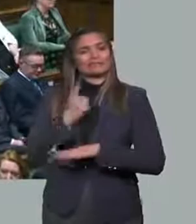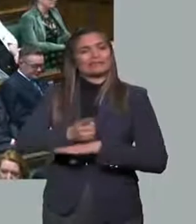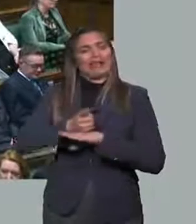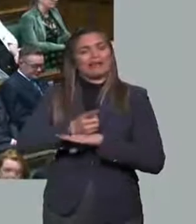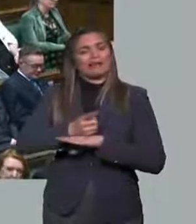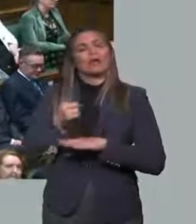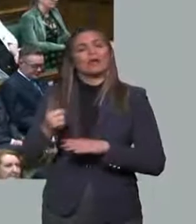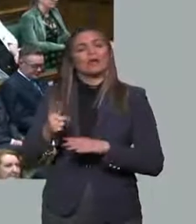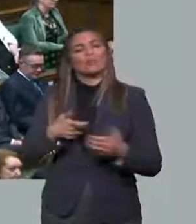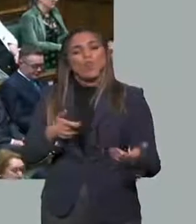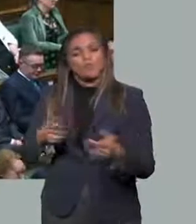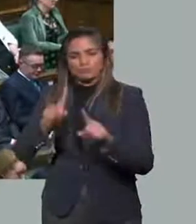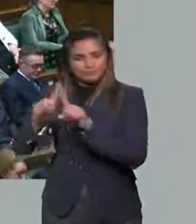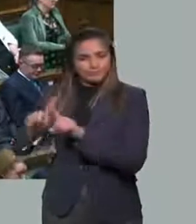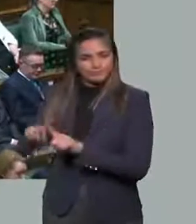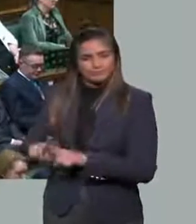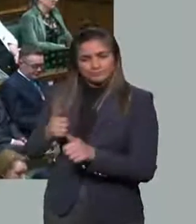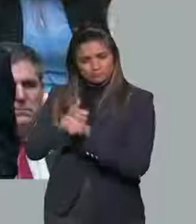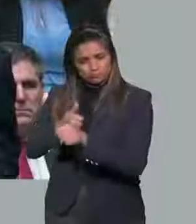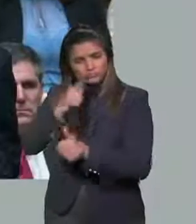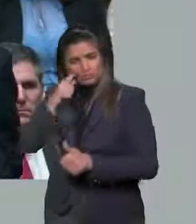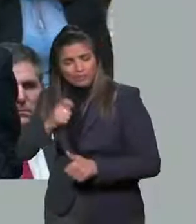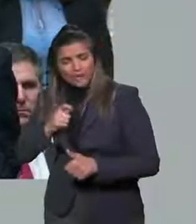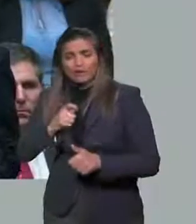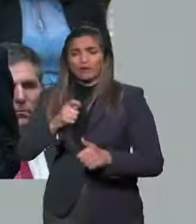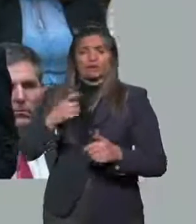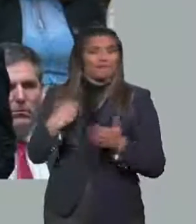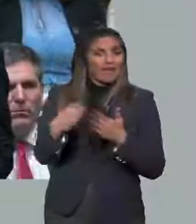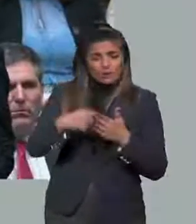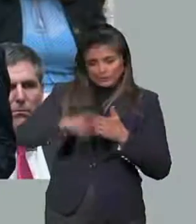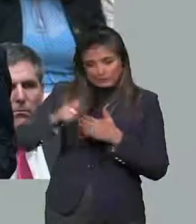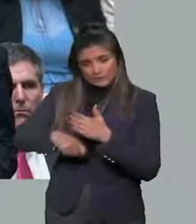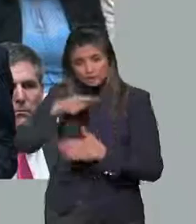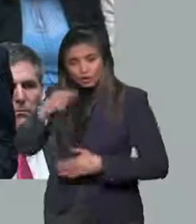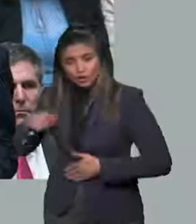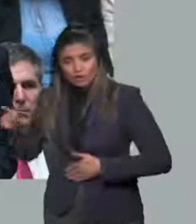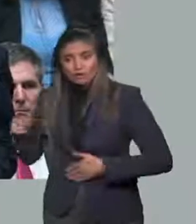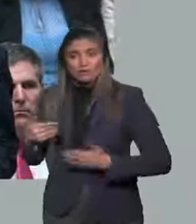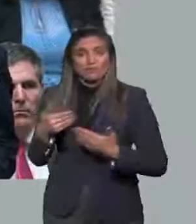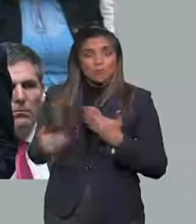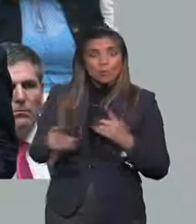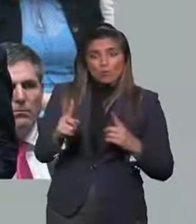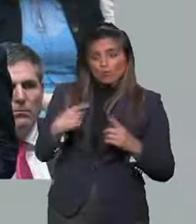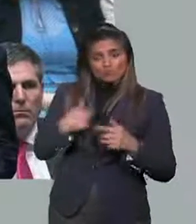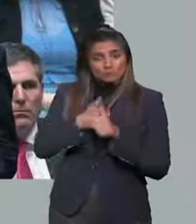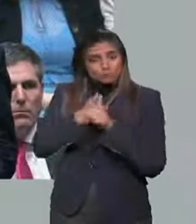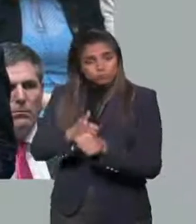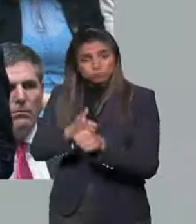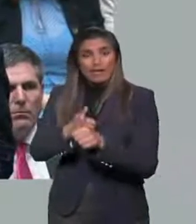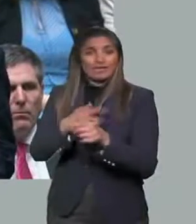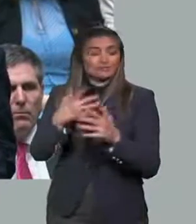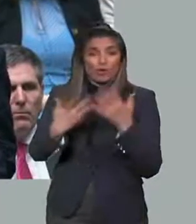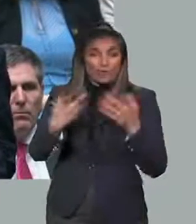to Ukraine, alongside crushing financial sanctions on Russia and more bilateral assistance, humanitarian assistance aid than any other